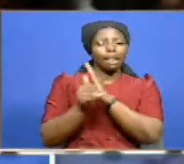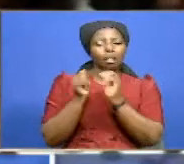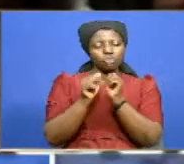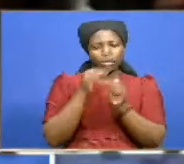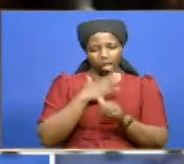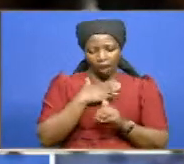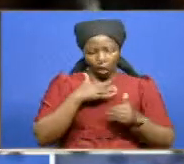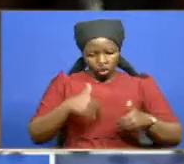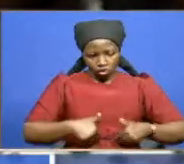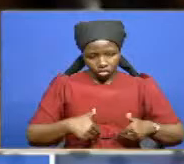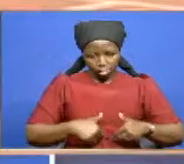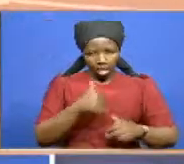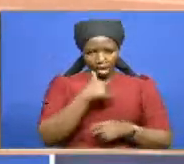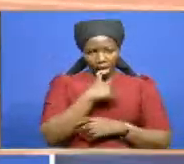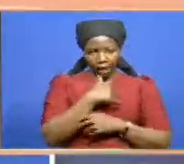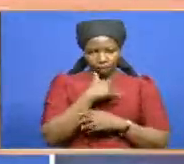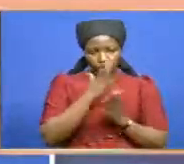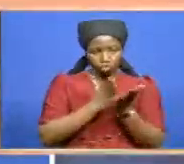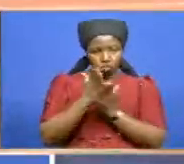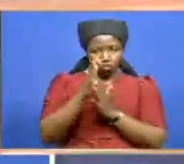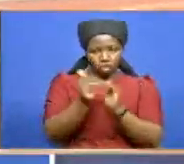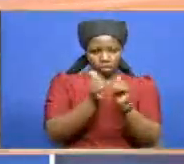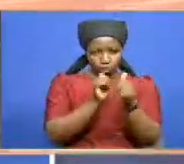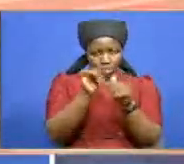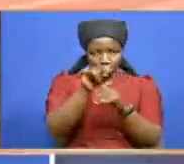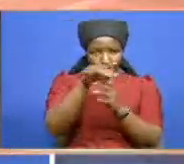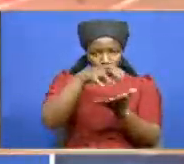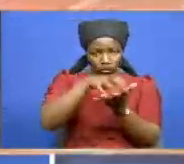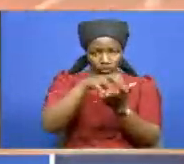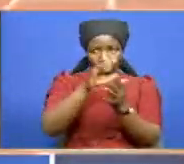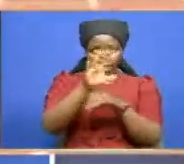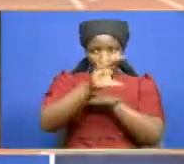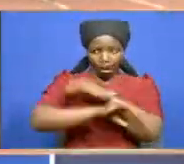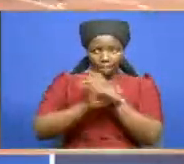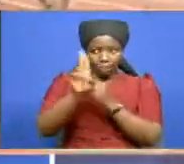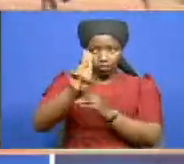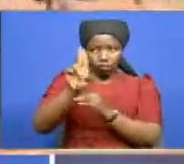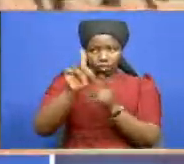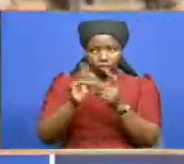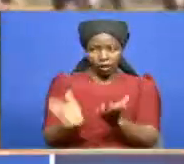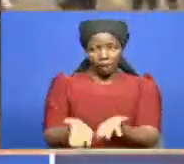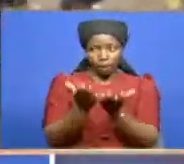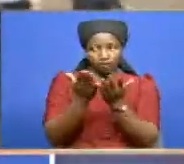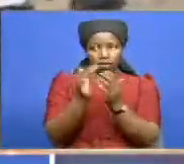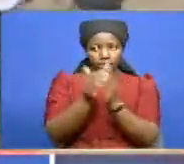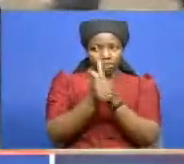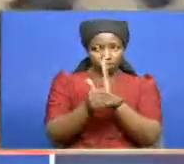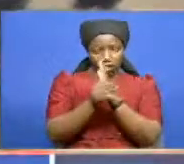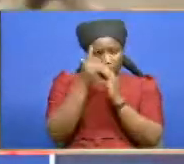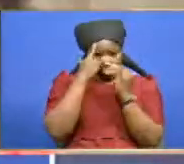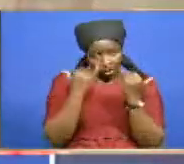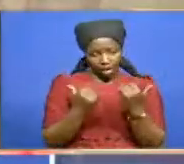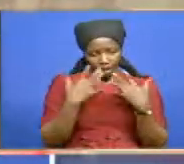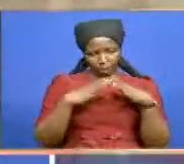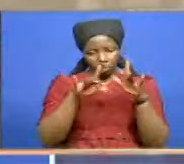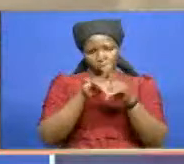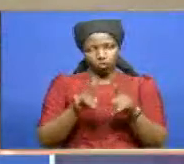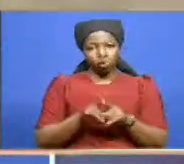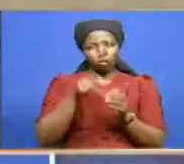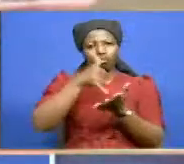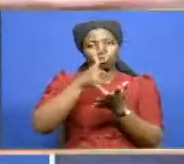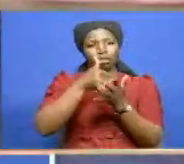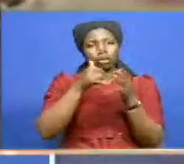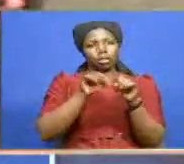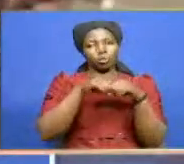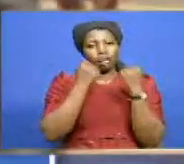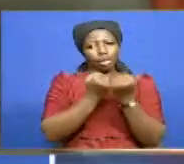have through sports. Kituo hicho cha humu nchini kitatumiwa kukuza talanta za chipukizi na pia kuhusisha jamii katika masuala